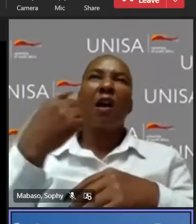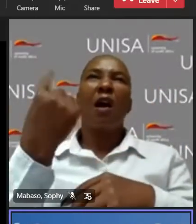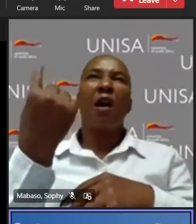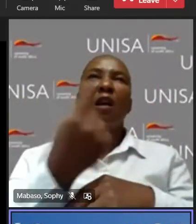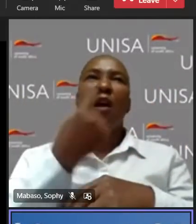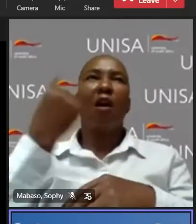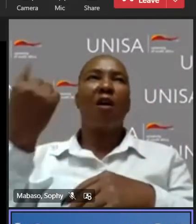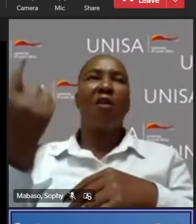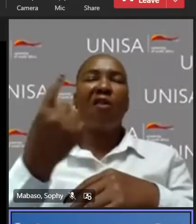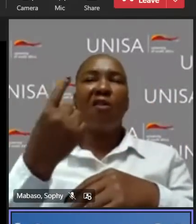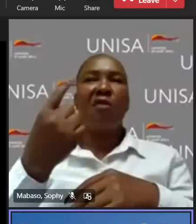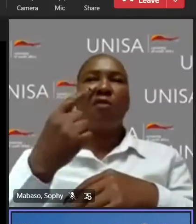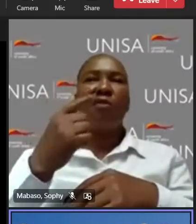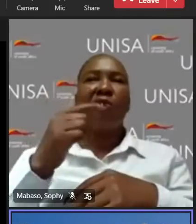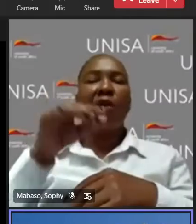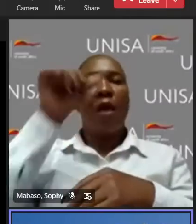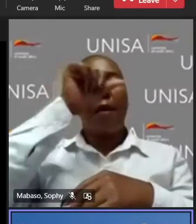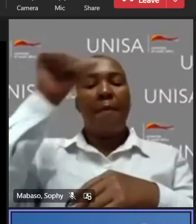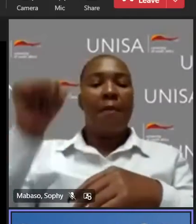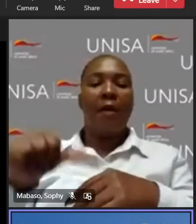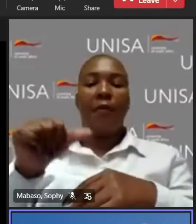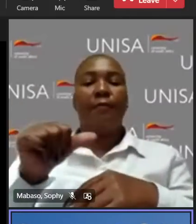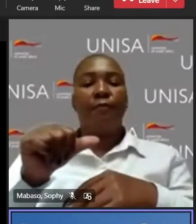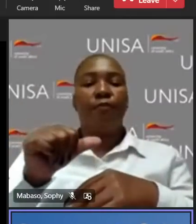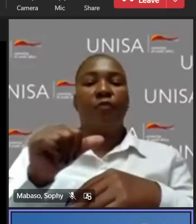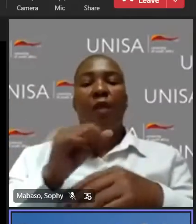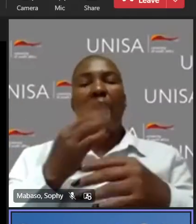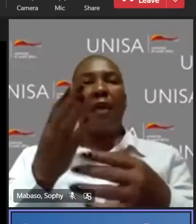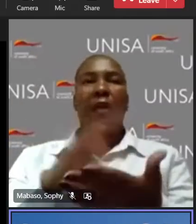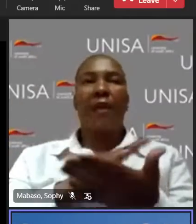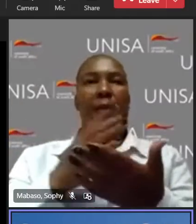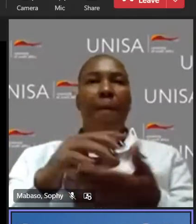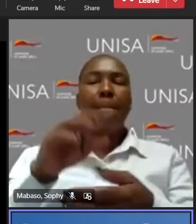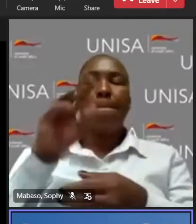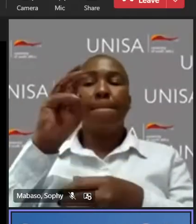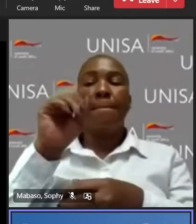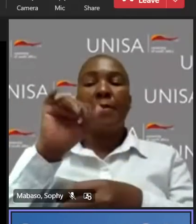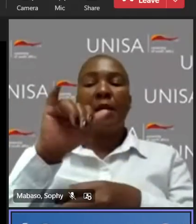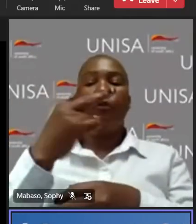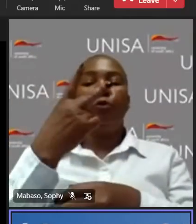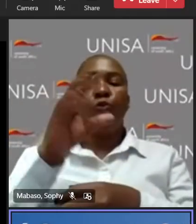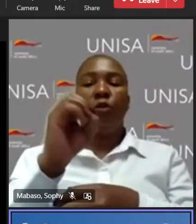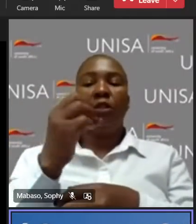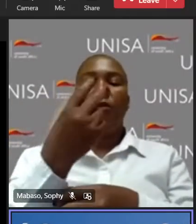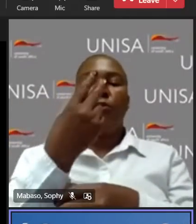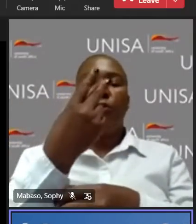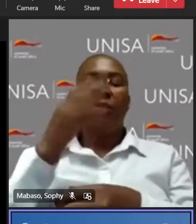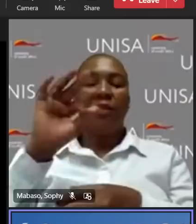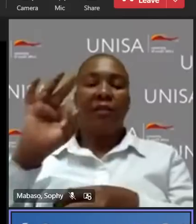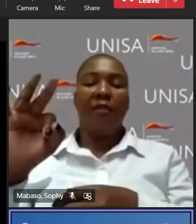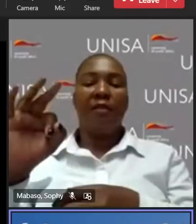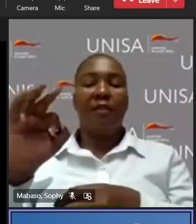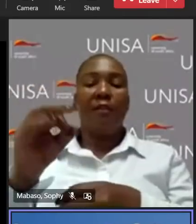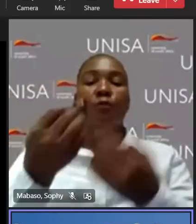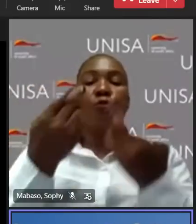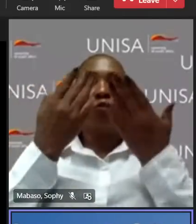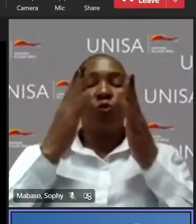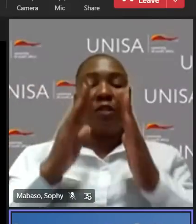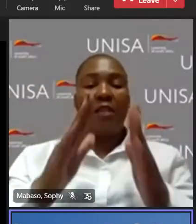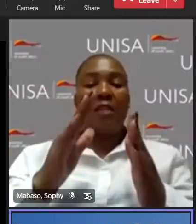May 2023. Students are advised that to make own payments